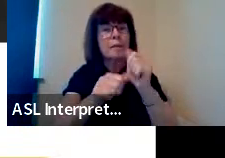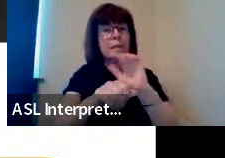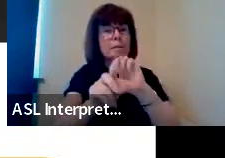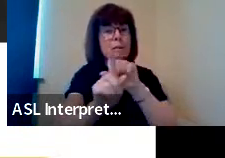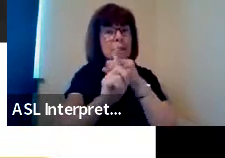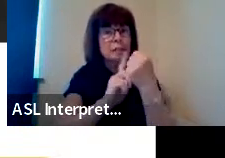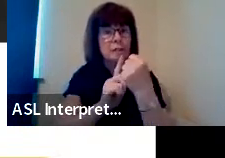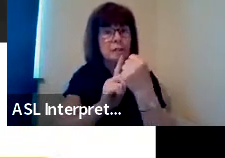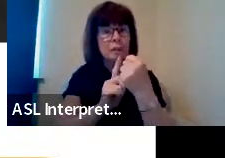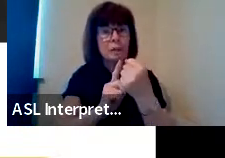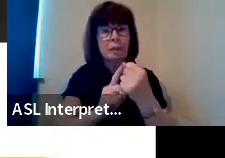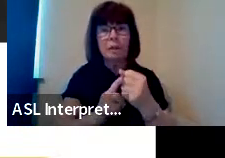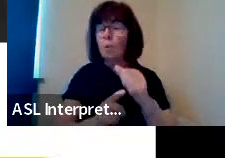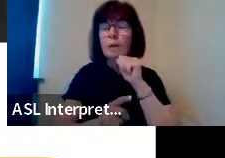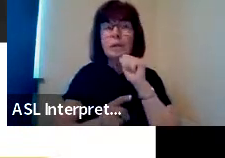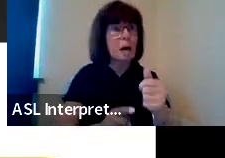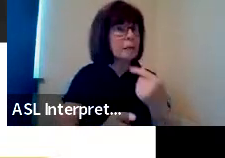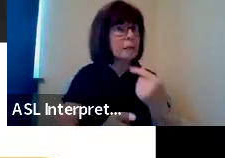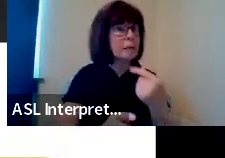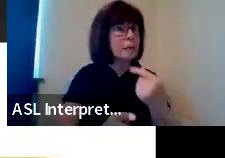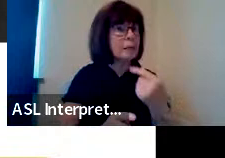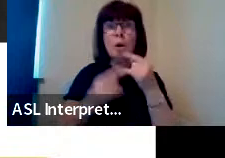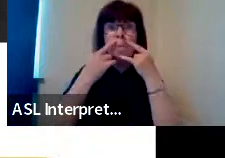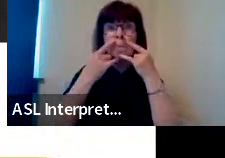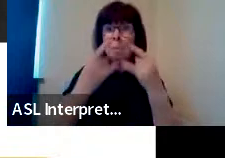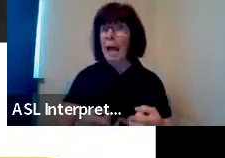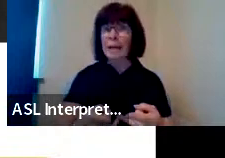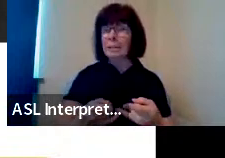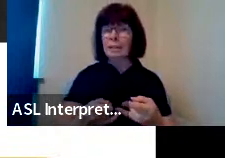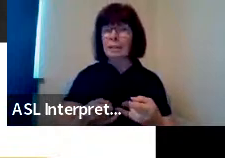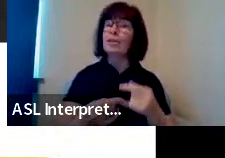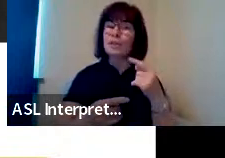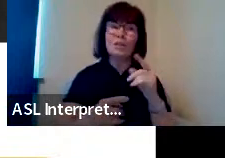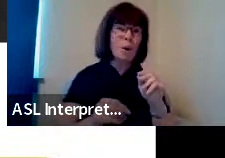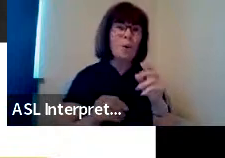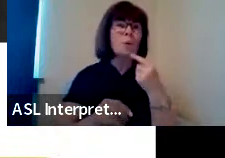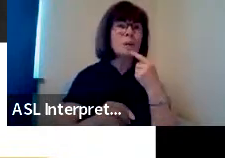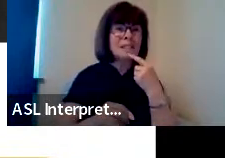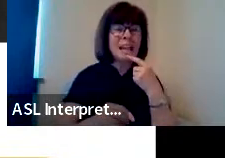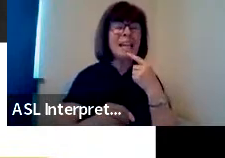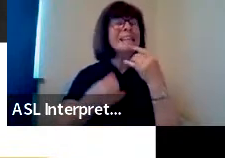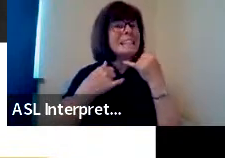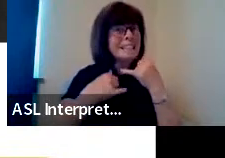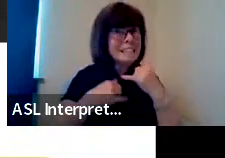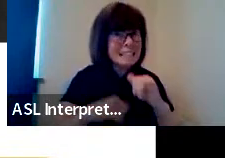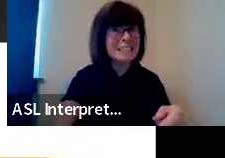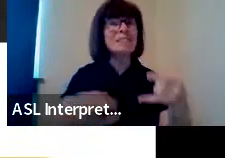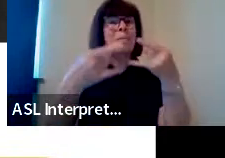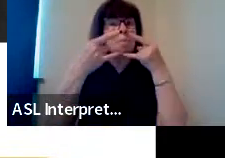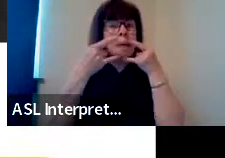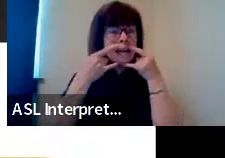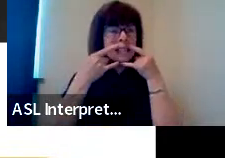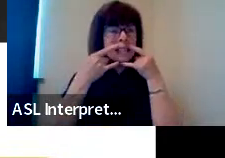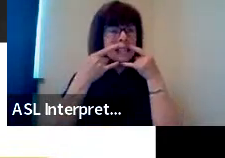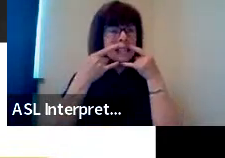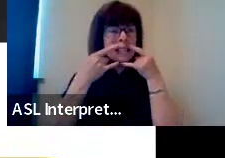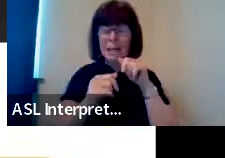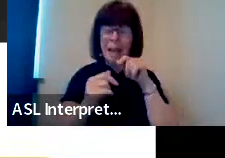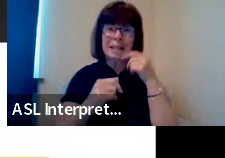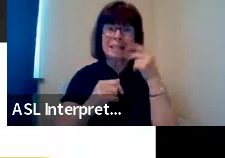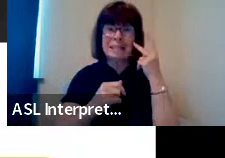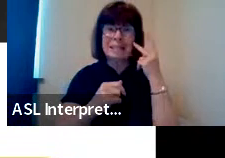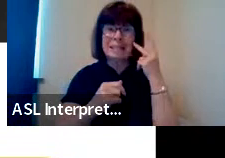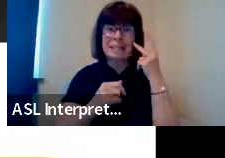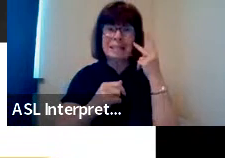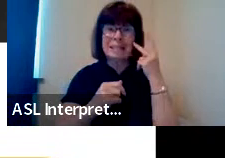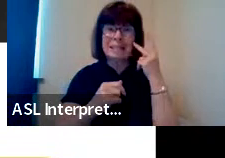shouldn't wear a mask. We are absolutely saying you need to keep wearing a mask. The numbers are still high. We can all look at the data. We can see it.